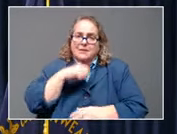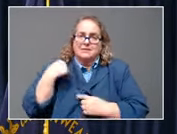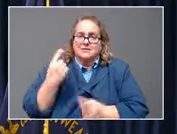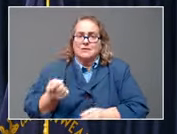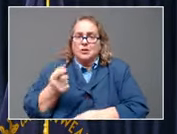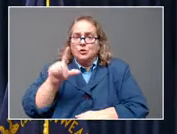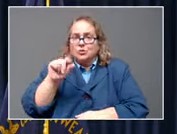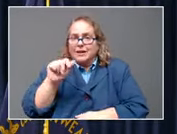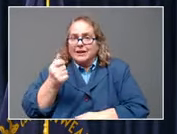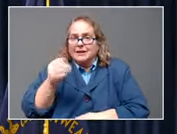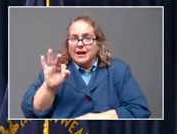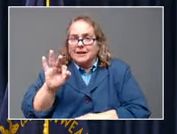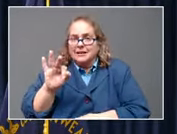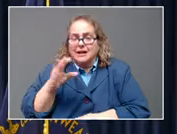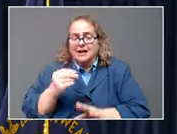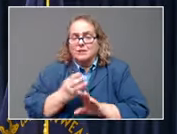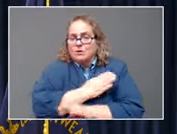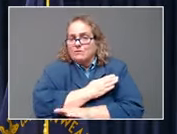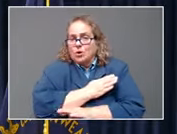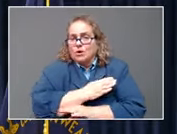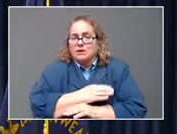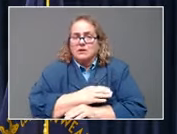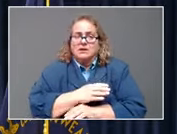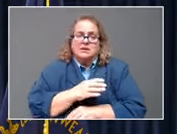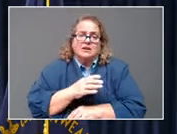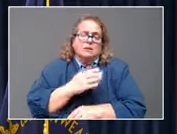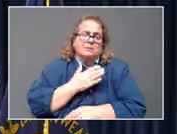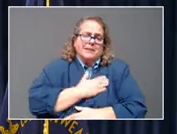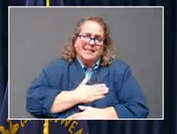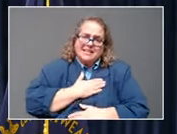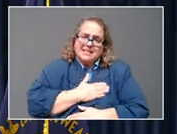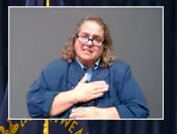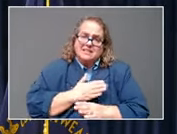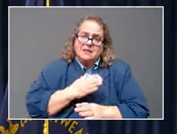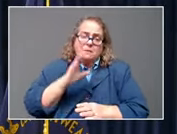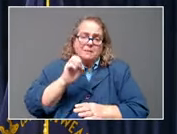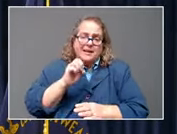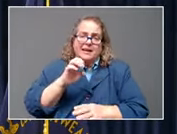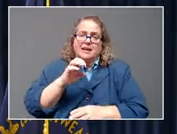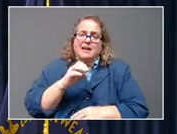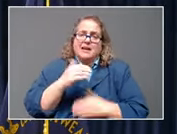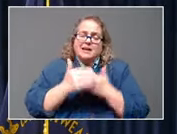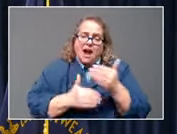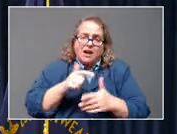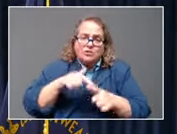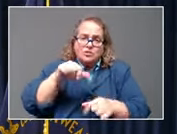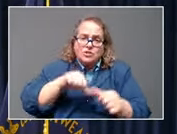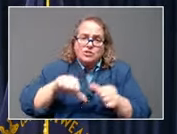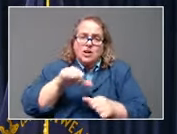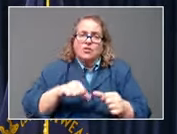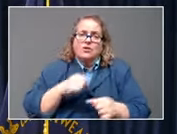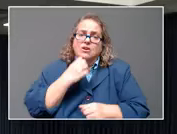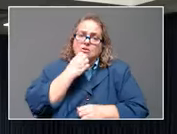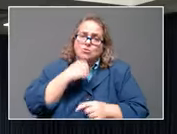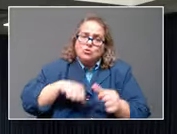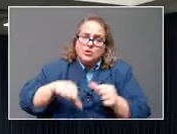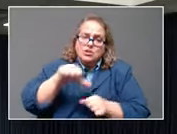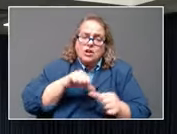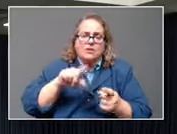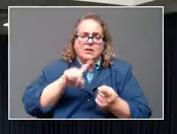then, please be kind and caring towards each other as we face this challenge together. Thank you very much, Governor.